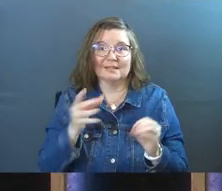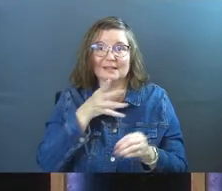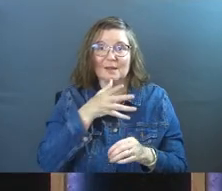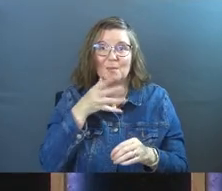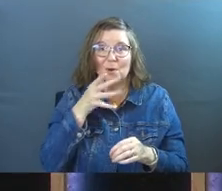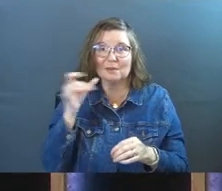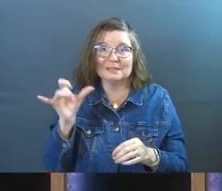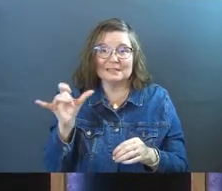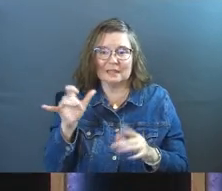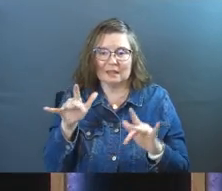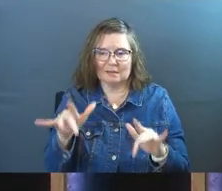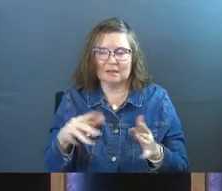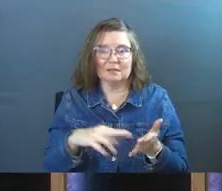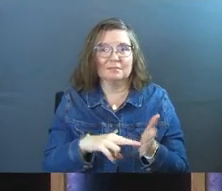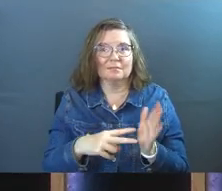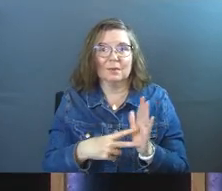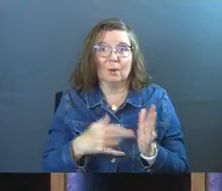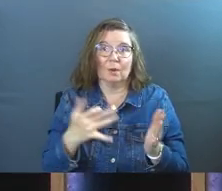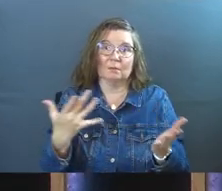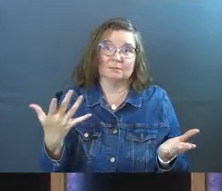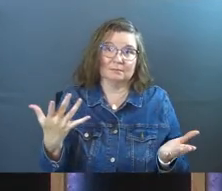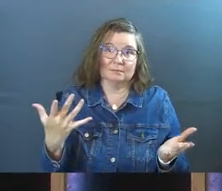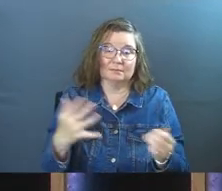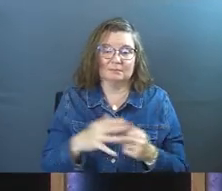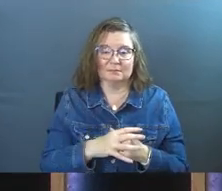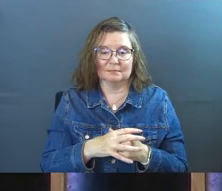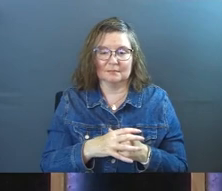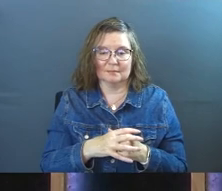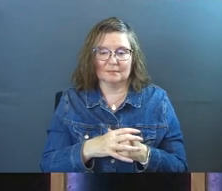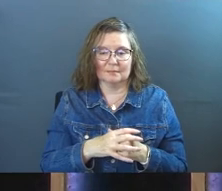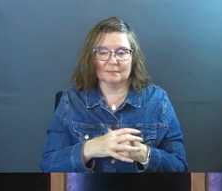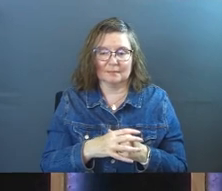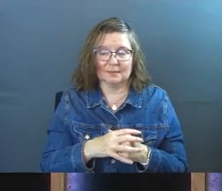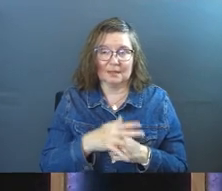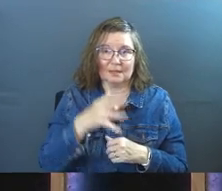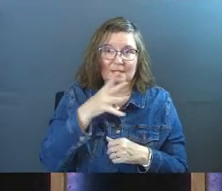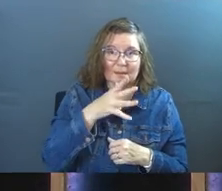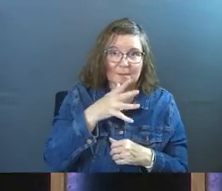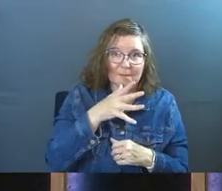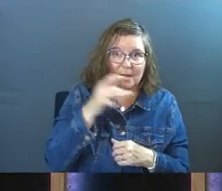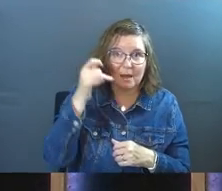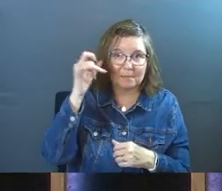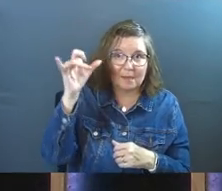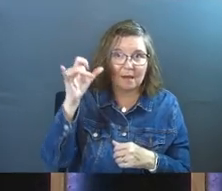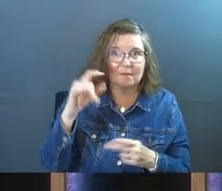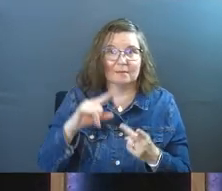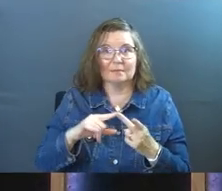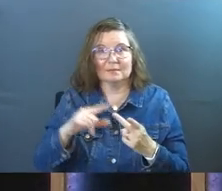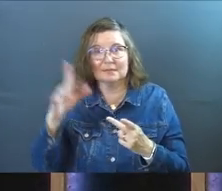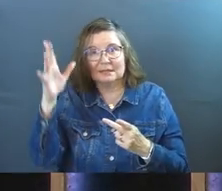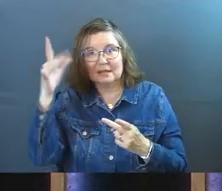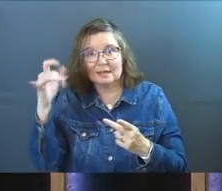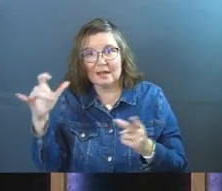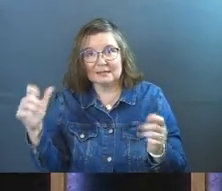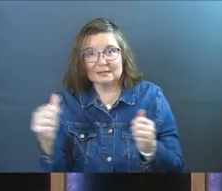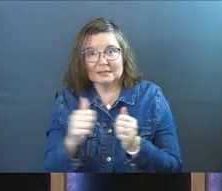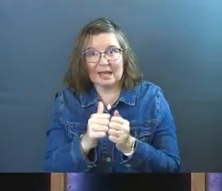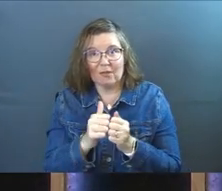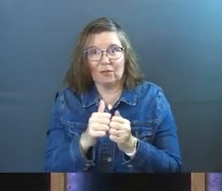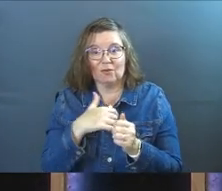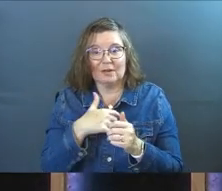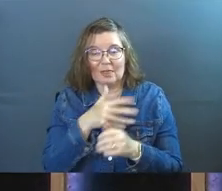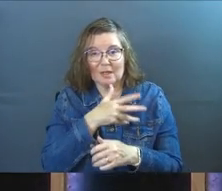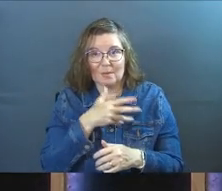either. And what's that reference to? Well, when you get the mama cattles and the daddy cattles together in the